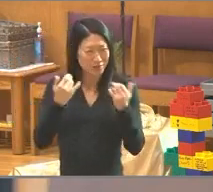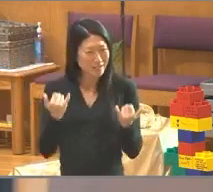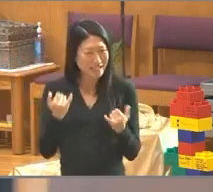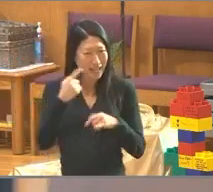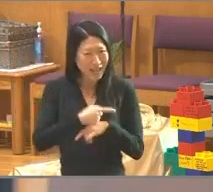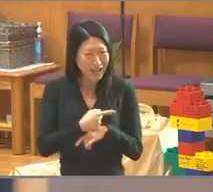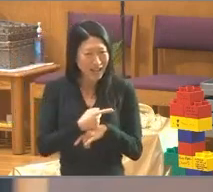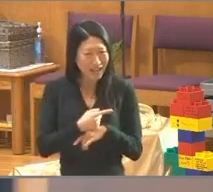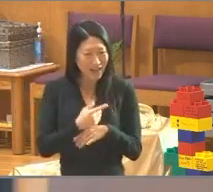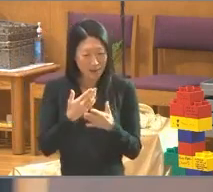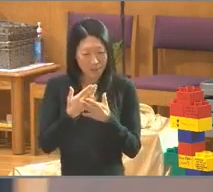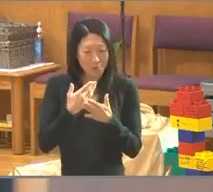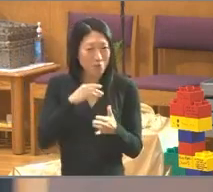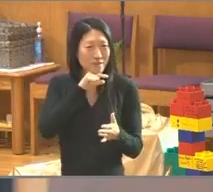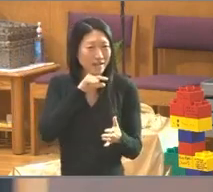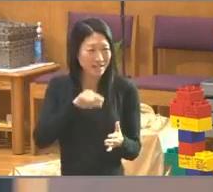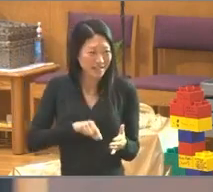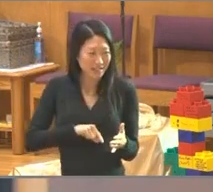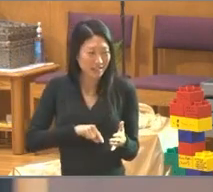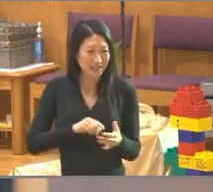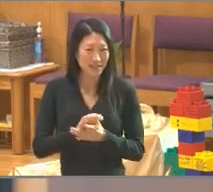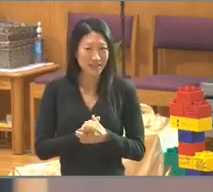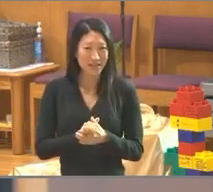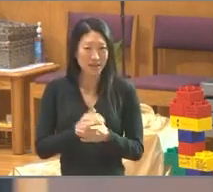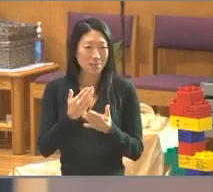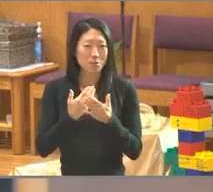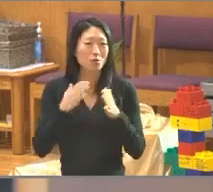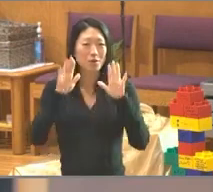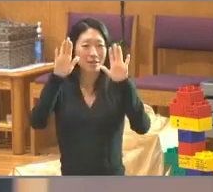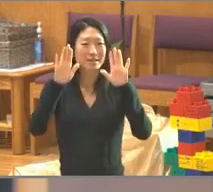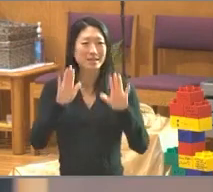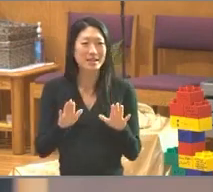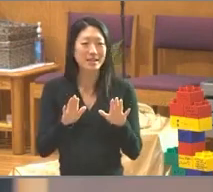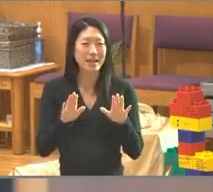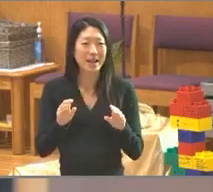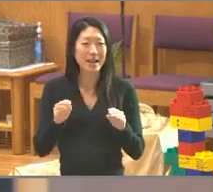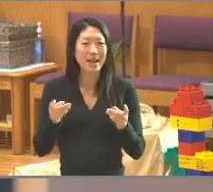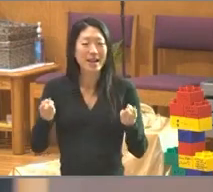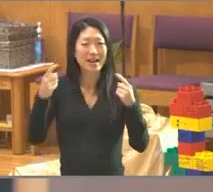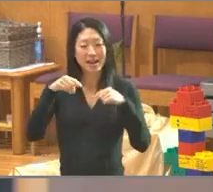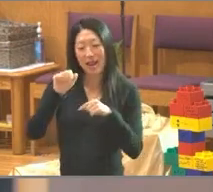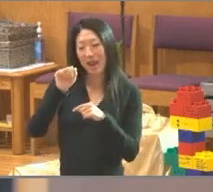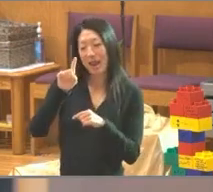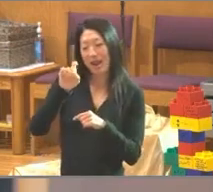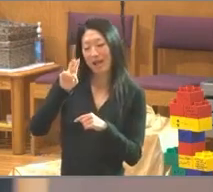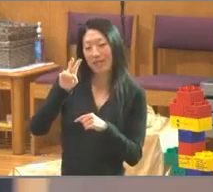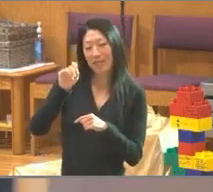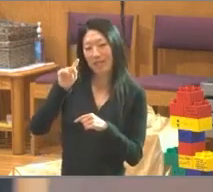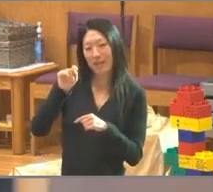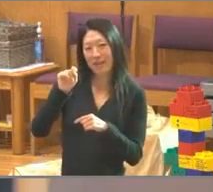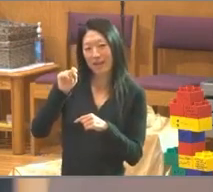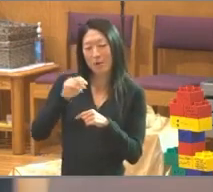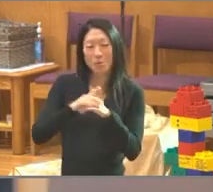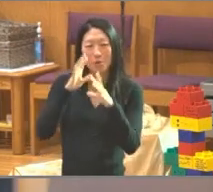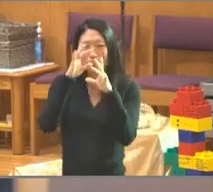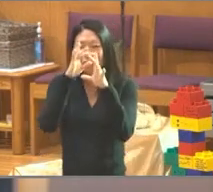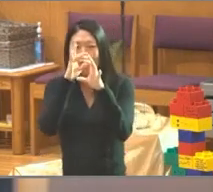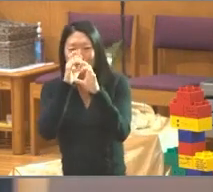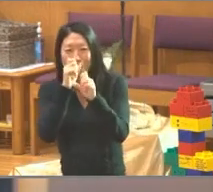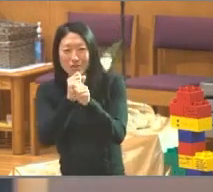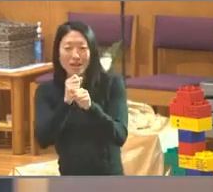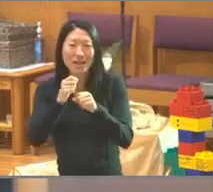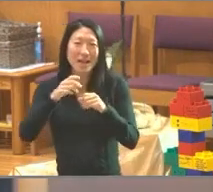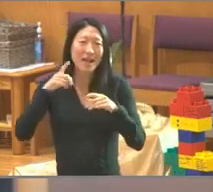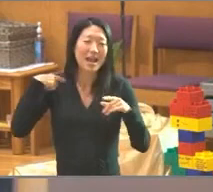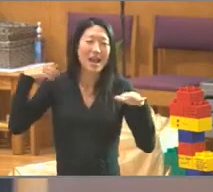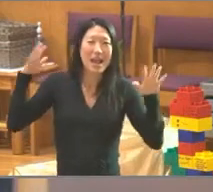It's right before Thanksgiving and right before the first Sunday in Advent, when we're about to journey several weeks with captivating stories about